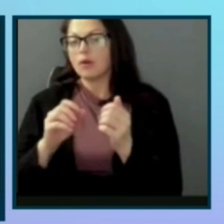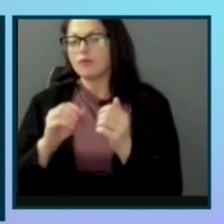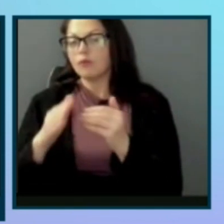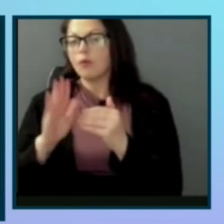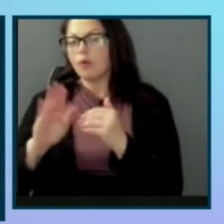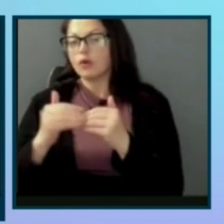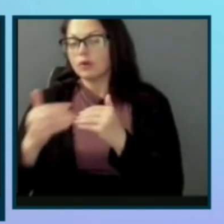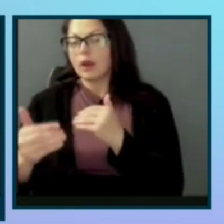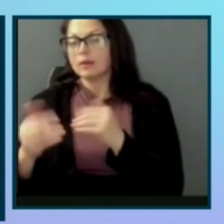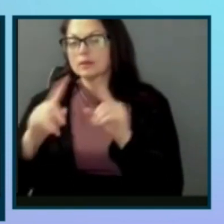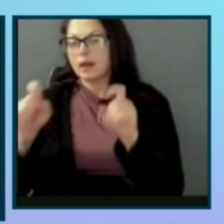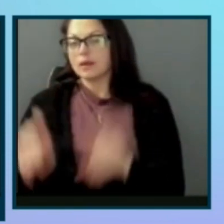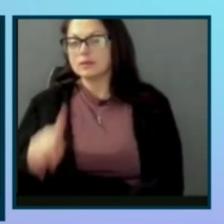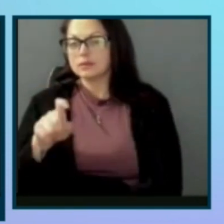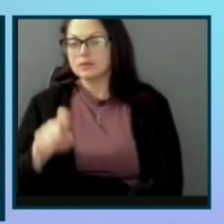tests?